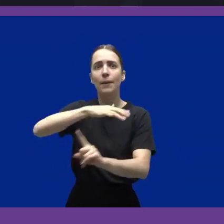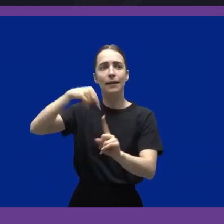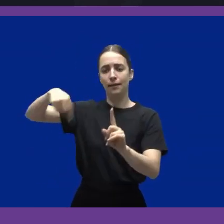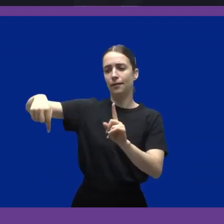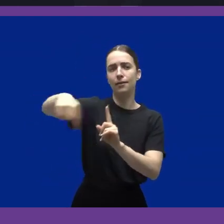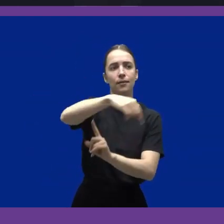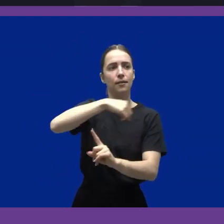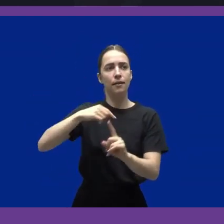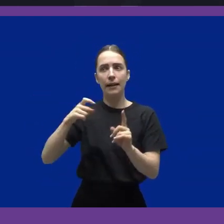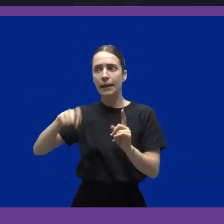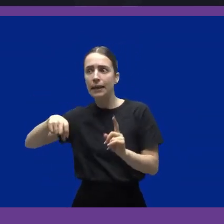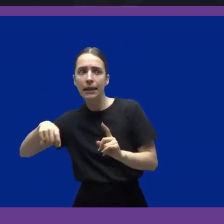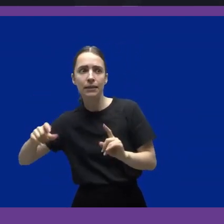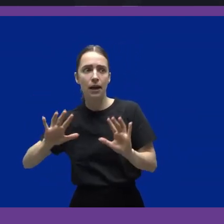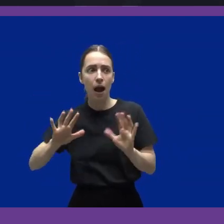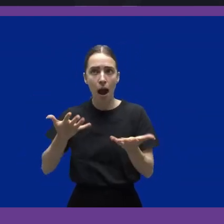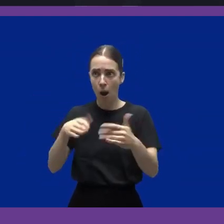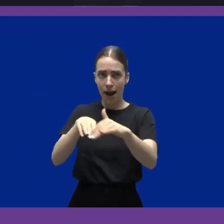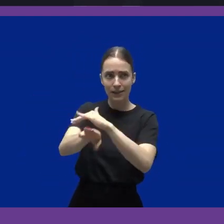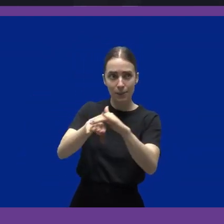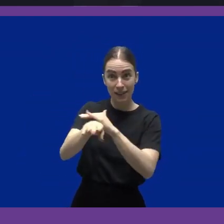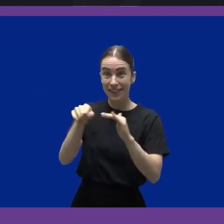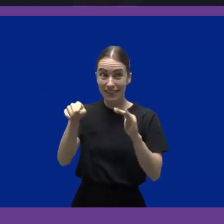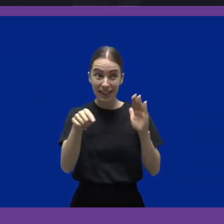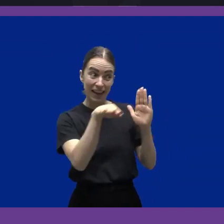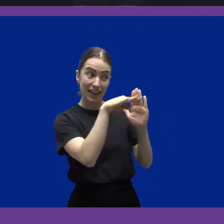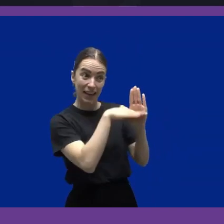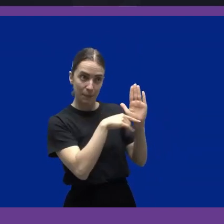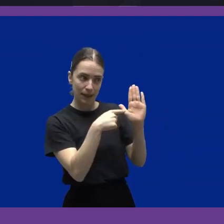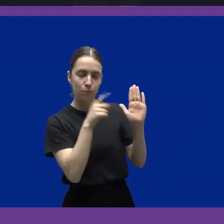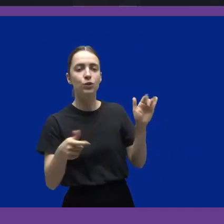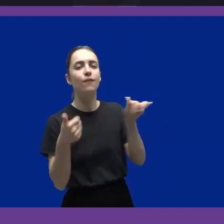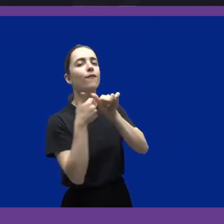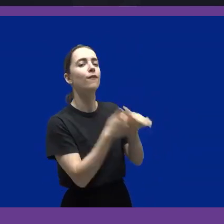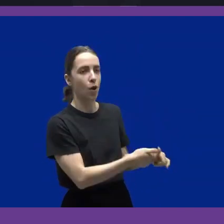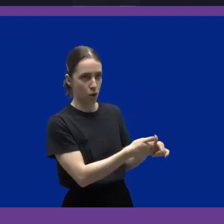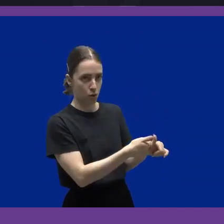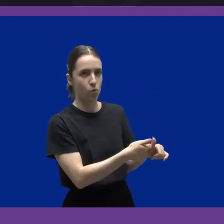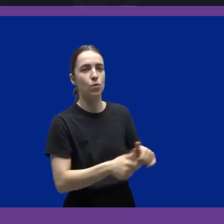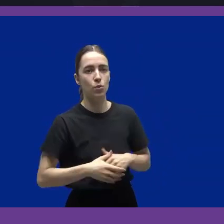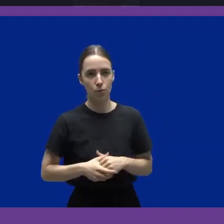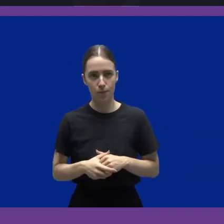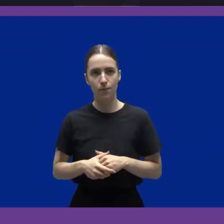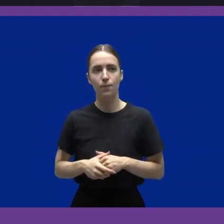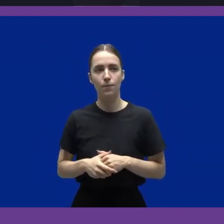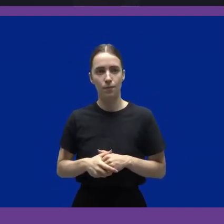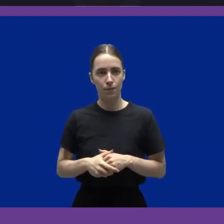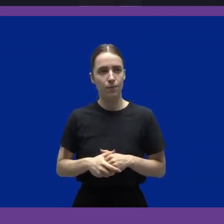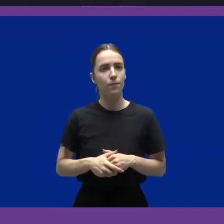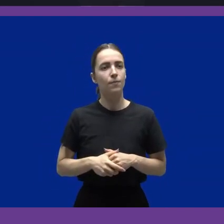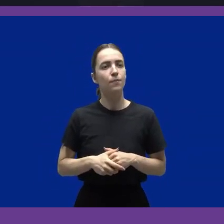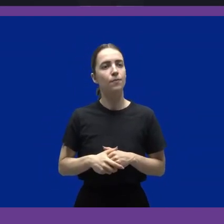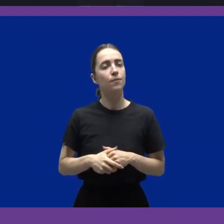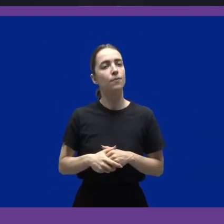comply with the accessibility requirements set out in Annex 3 in order to maximize their use by persons with